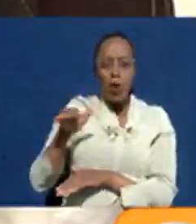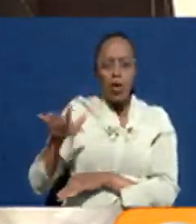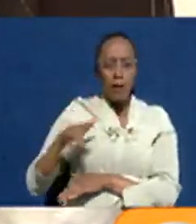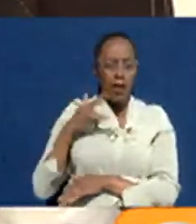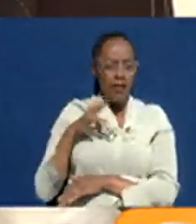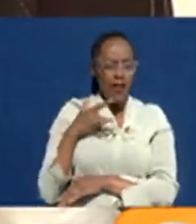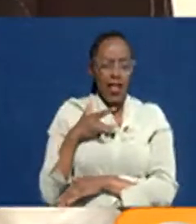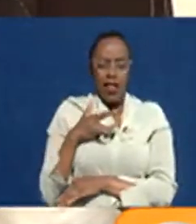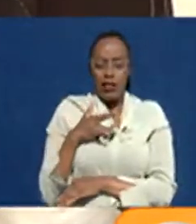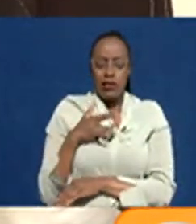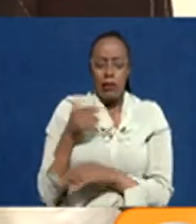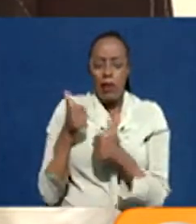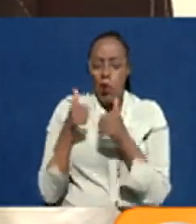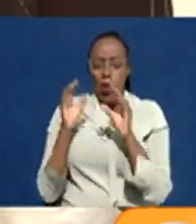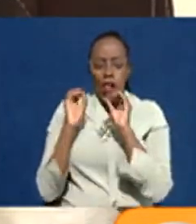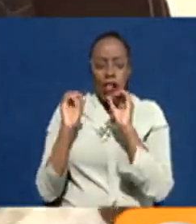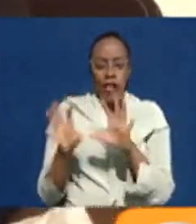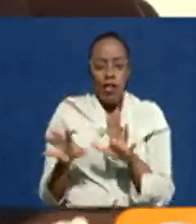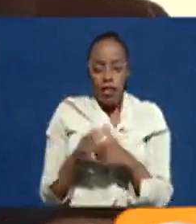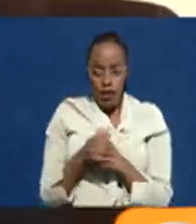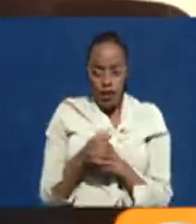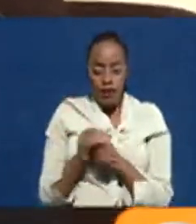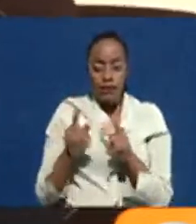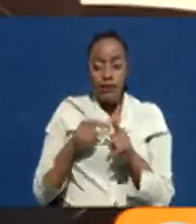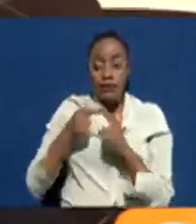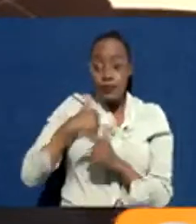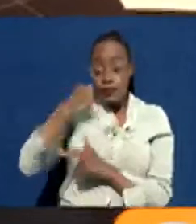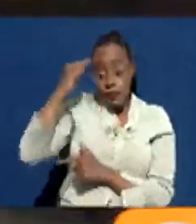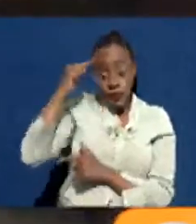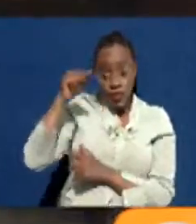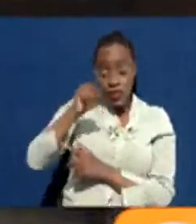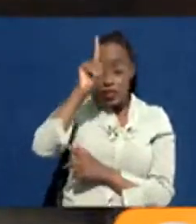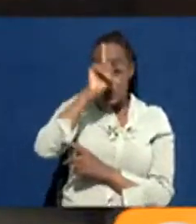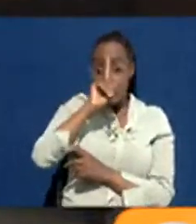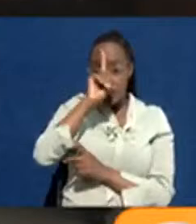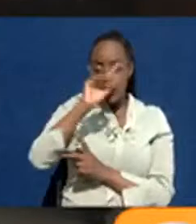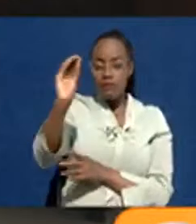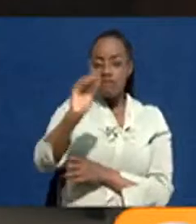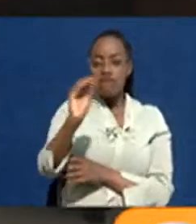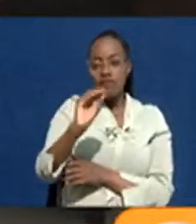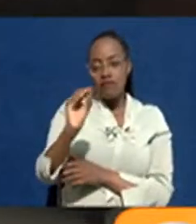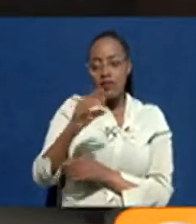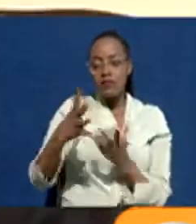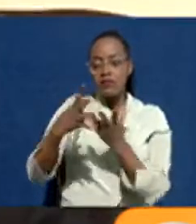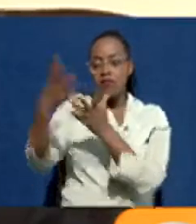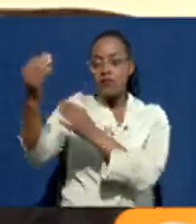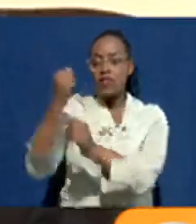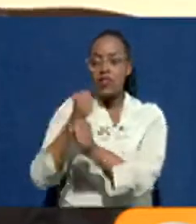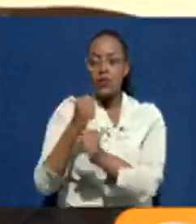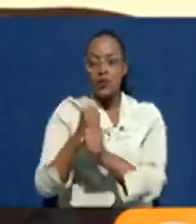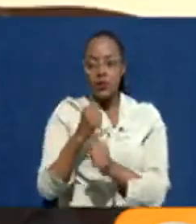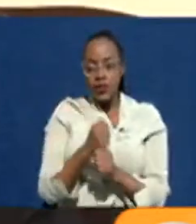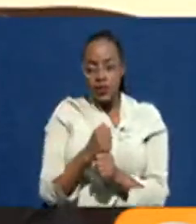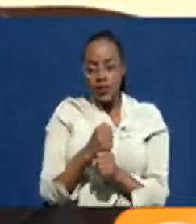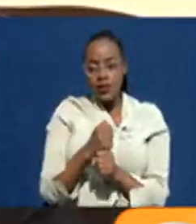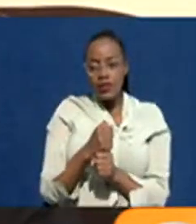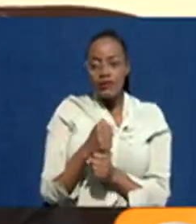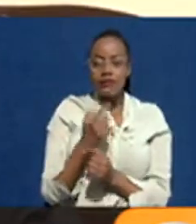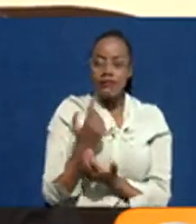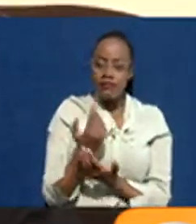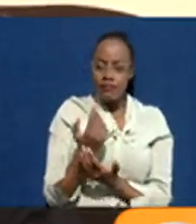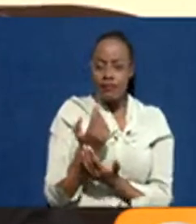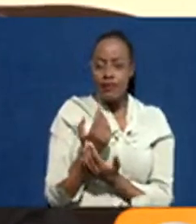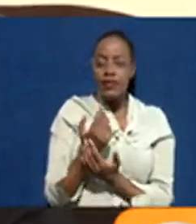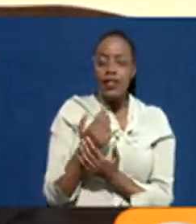felt like I was not well. I never thought it was that serious, so I went to work. Actually, I was helped by